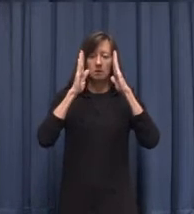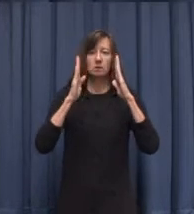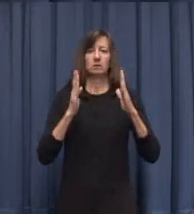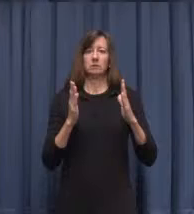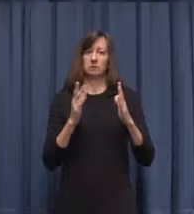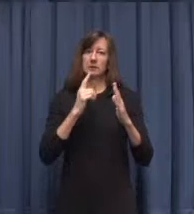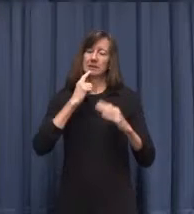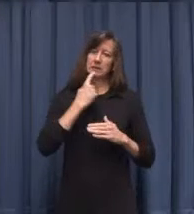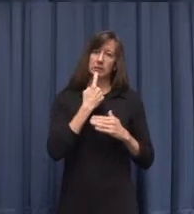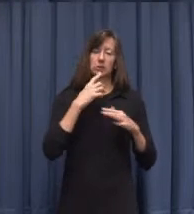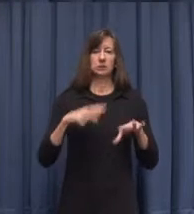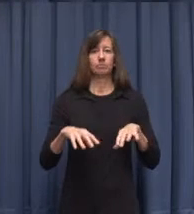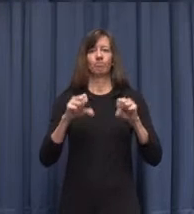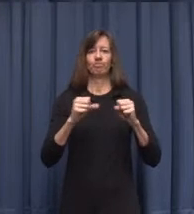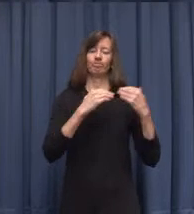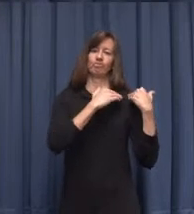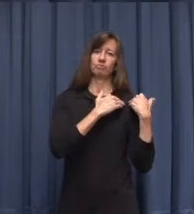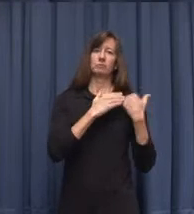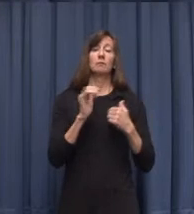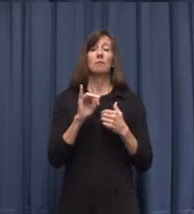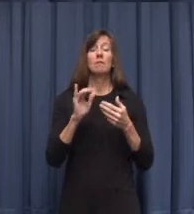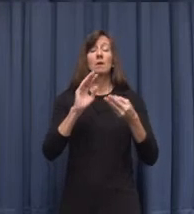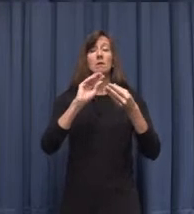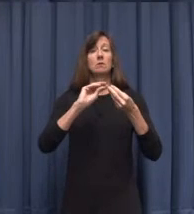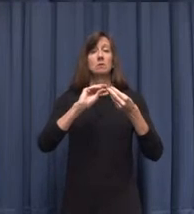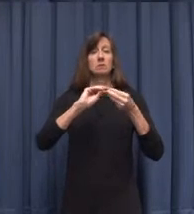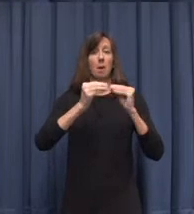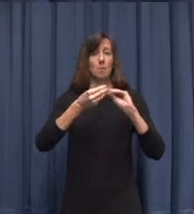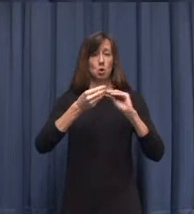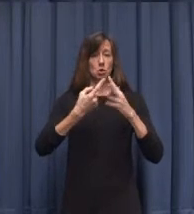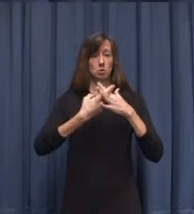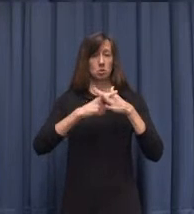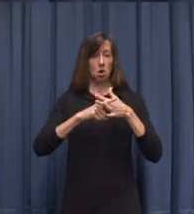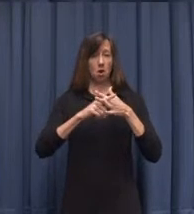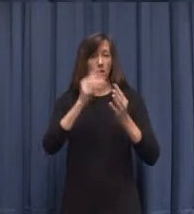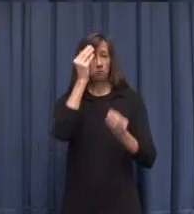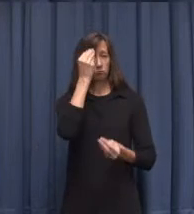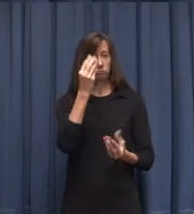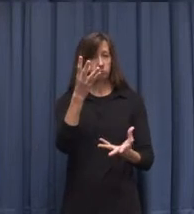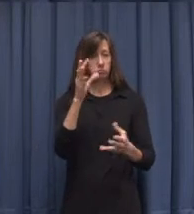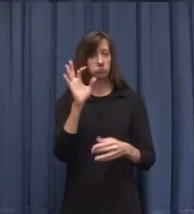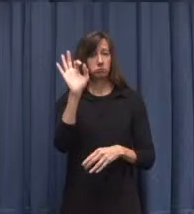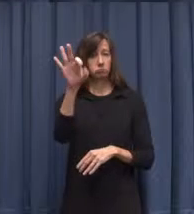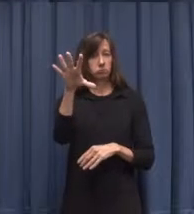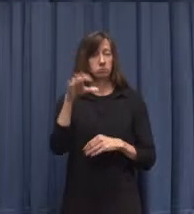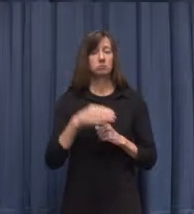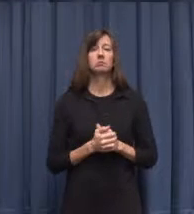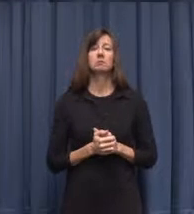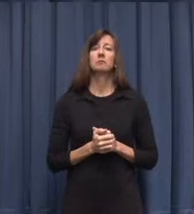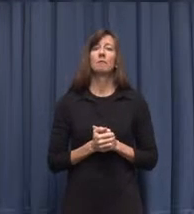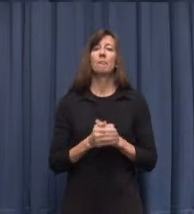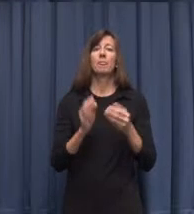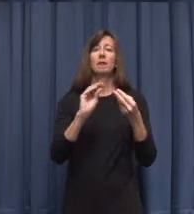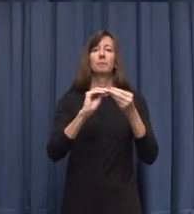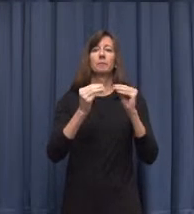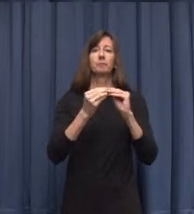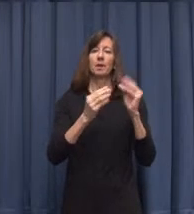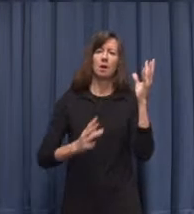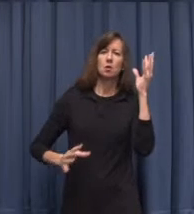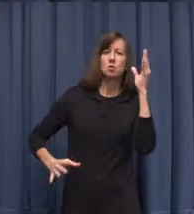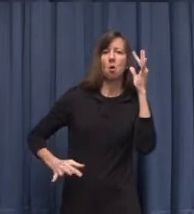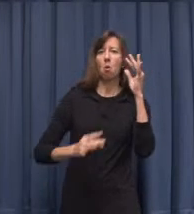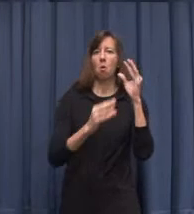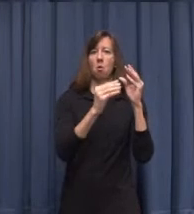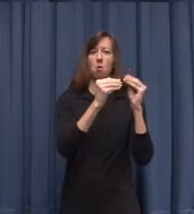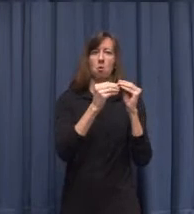well. Starting with the numbers, just to give the data-driven sense of where we're at. Our total cumulative